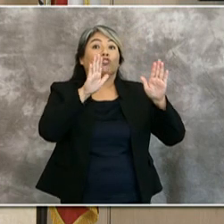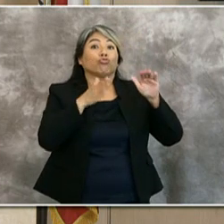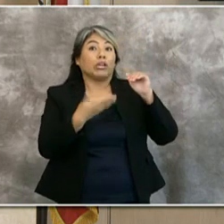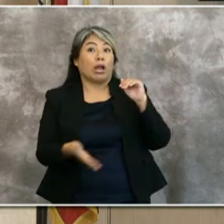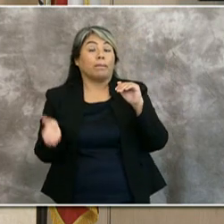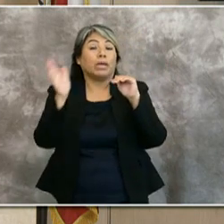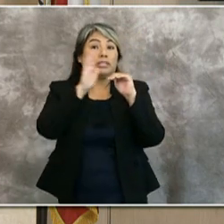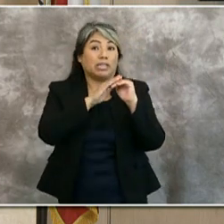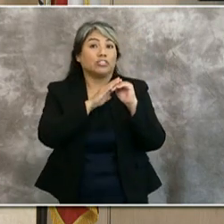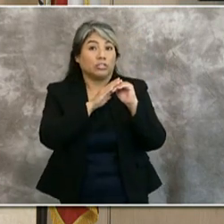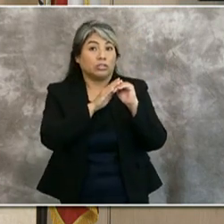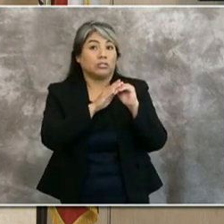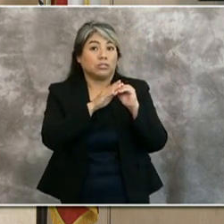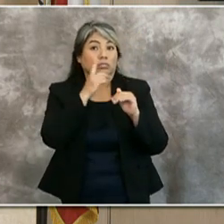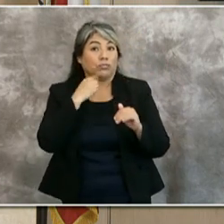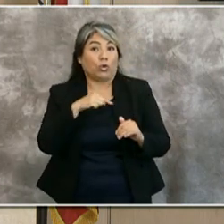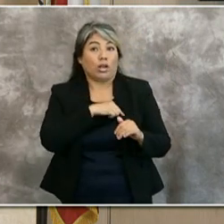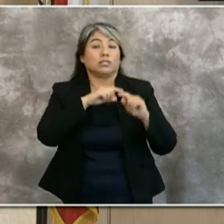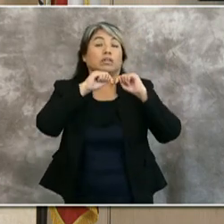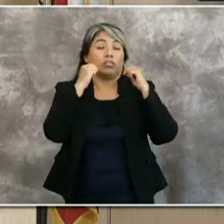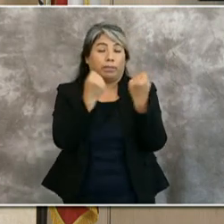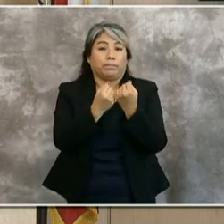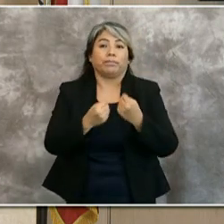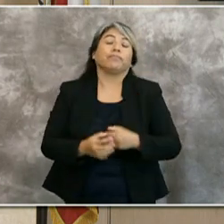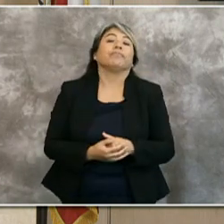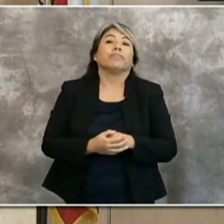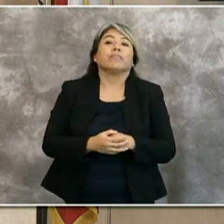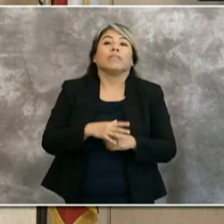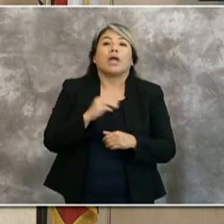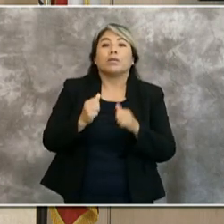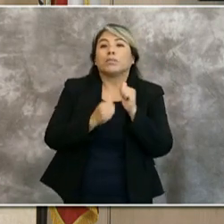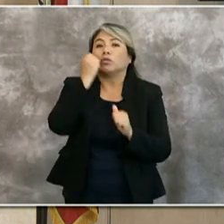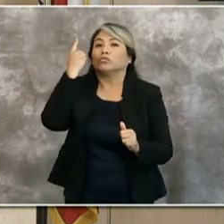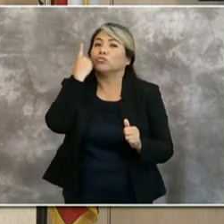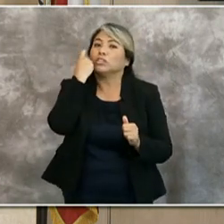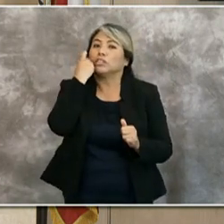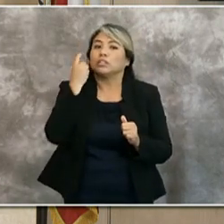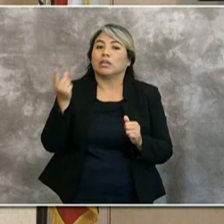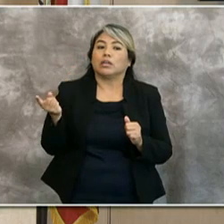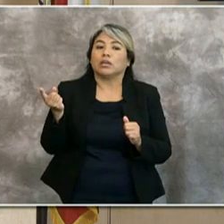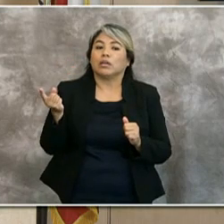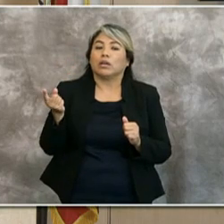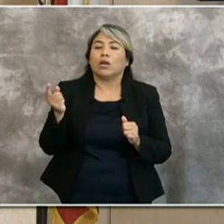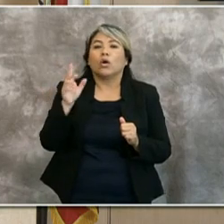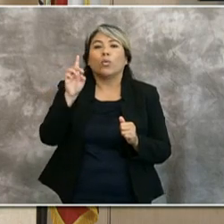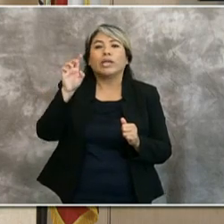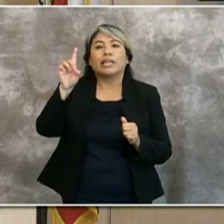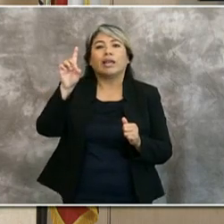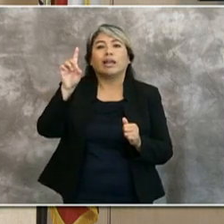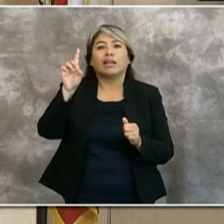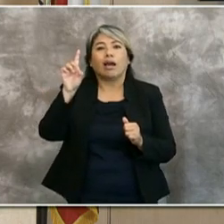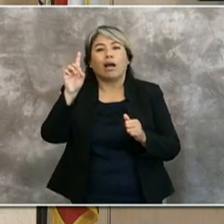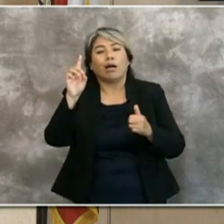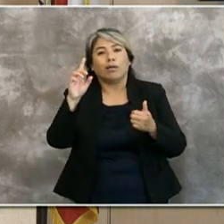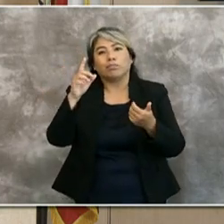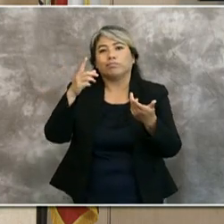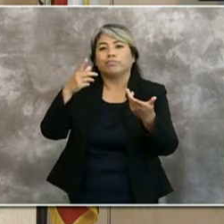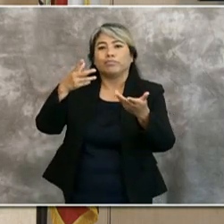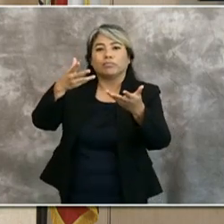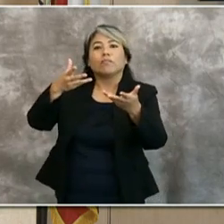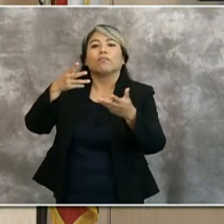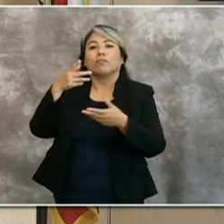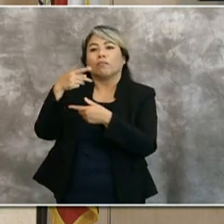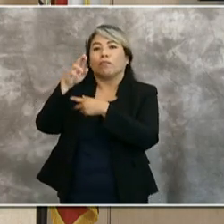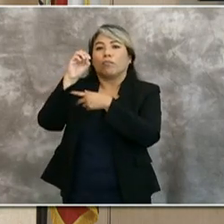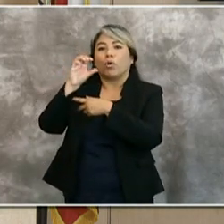augmentation to us, to our team. And then most recently, we did a procurement, and we